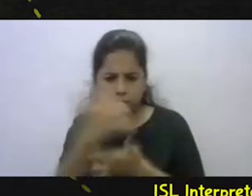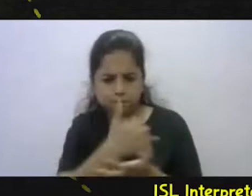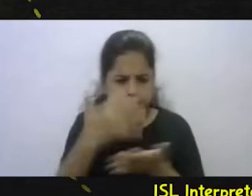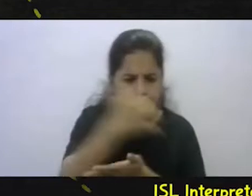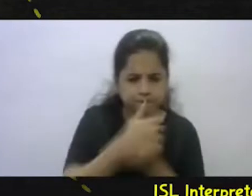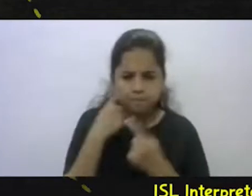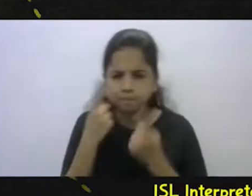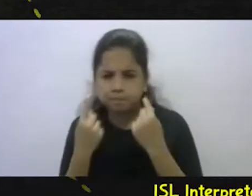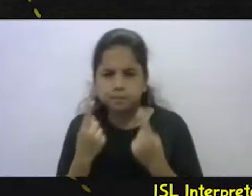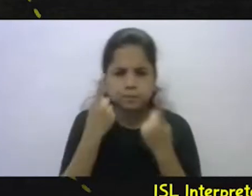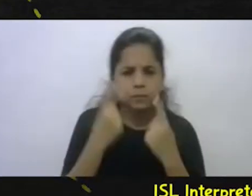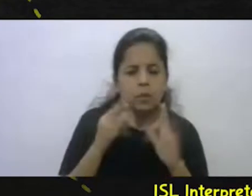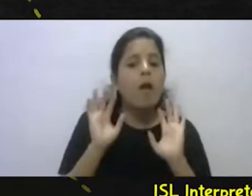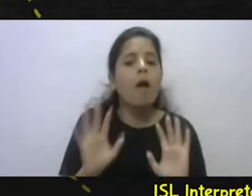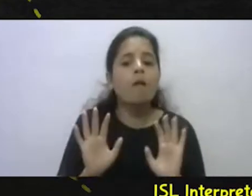find what